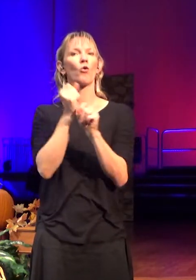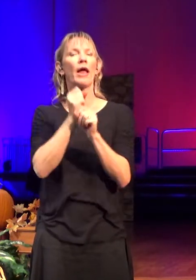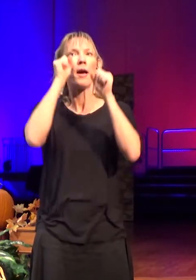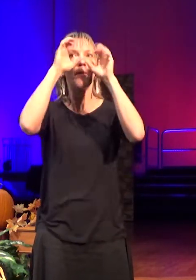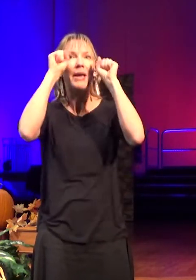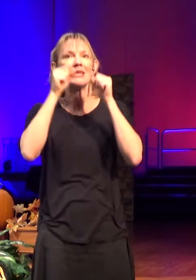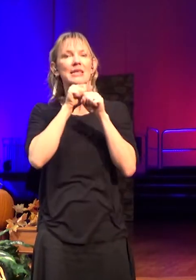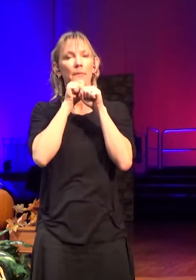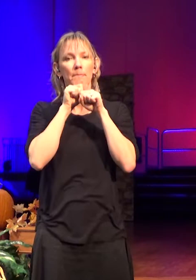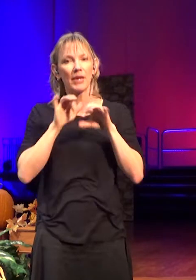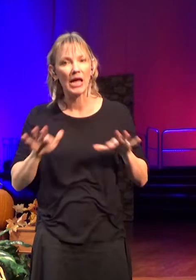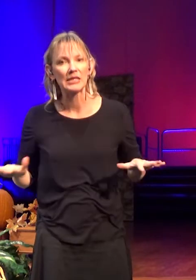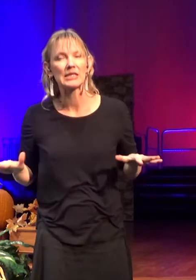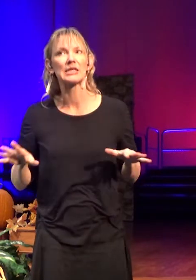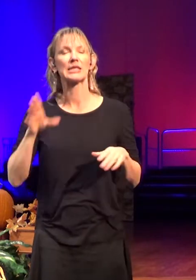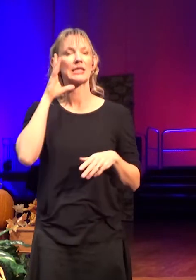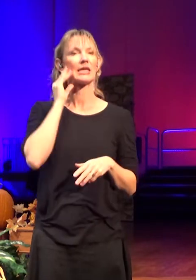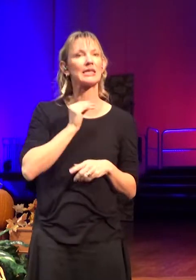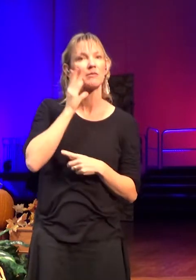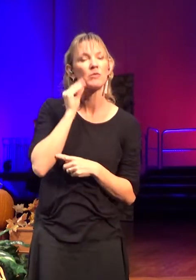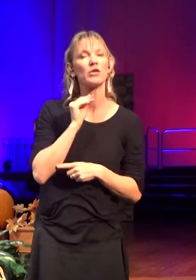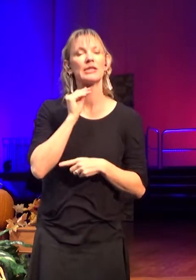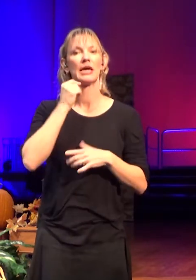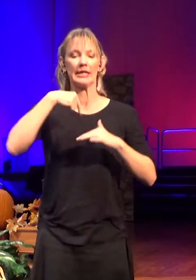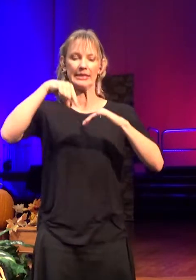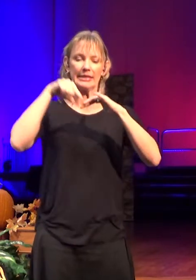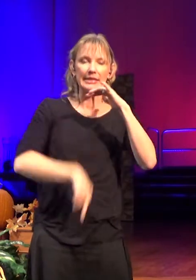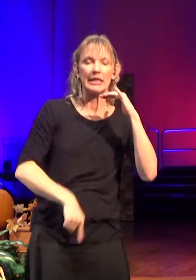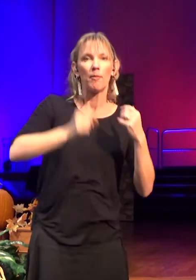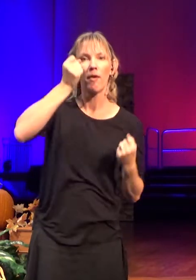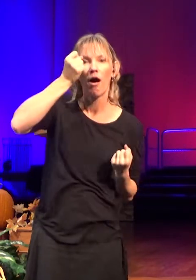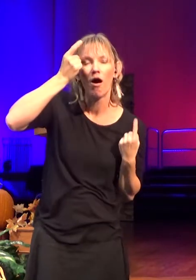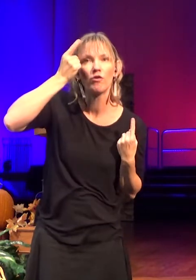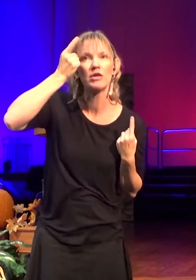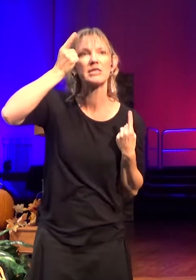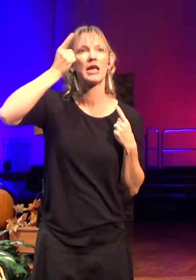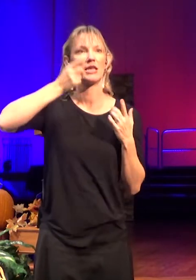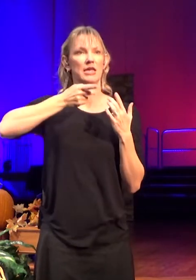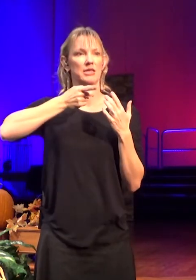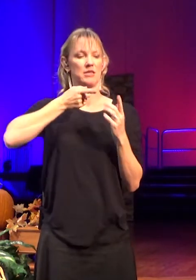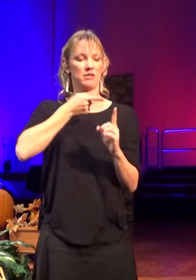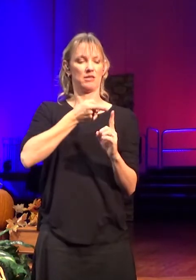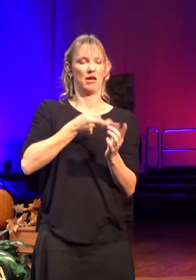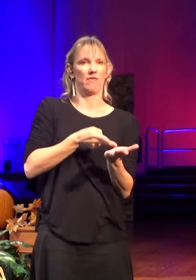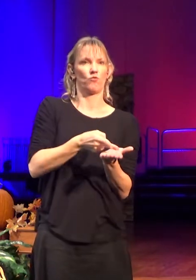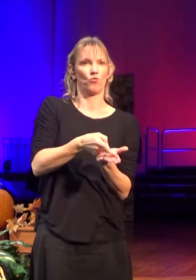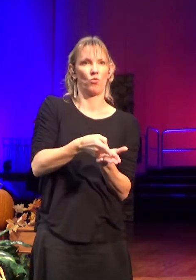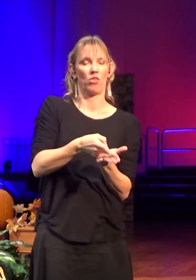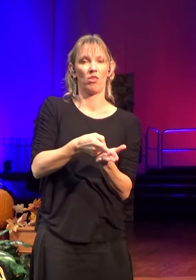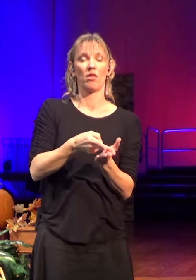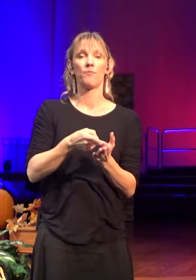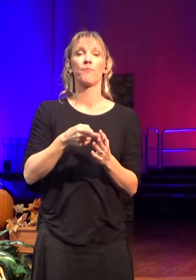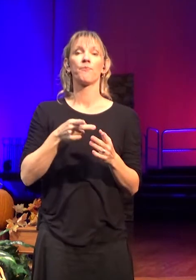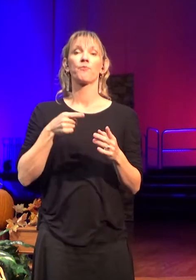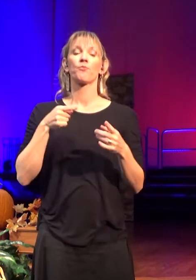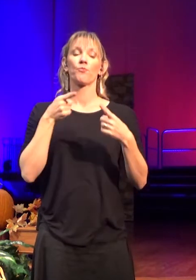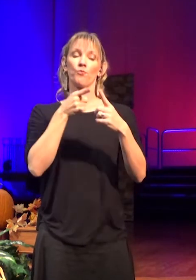amazing blessings, the most amazing experiences, the deepest understandings of